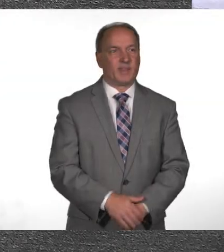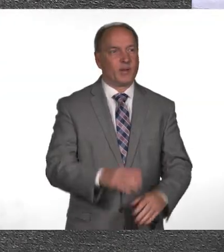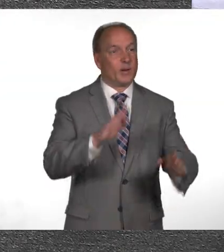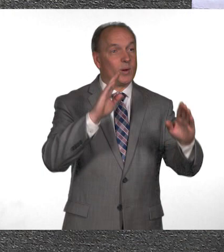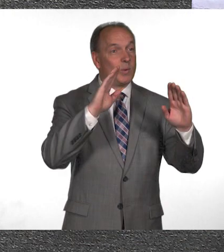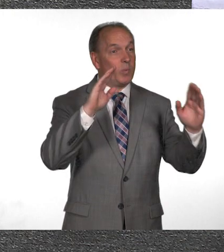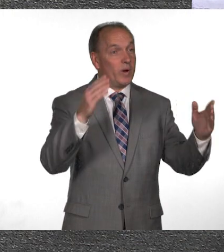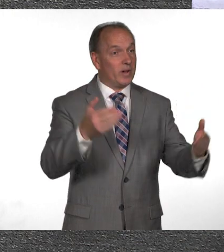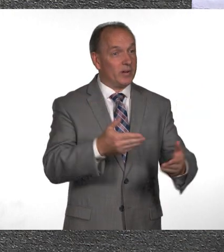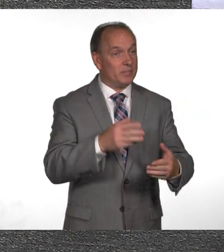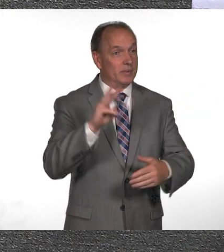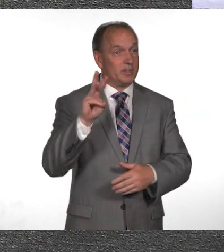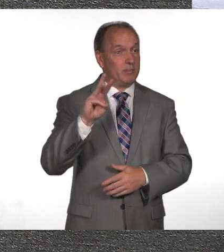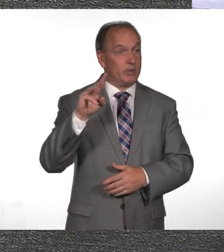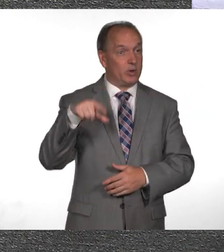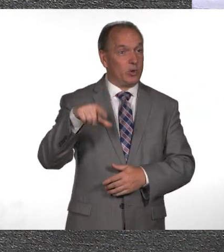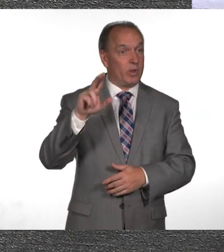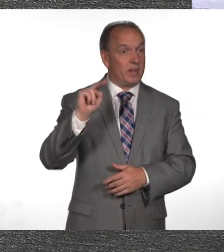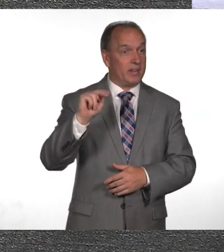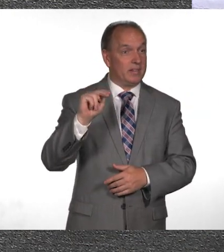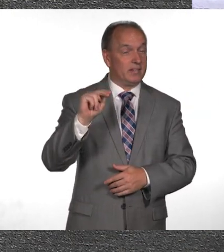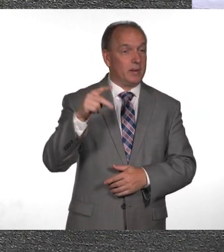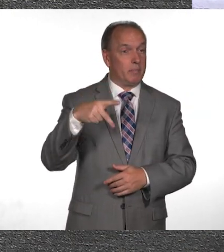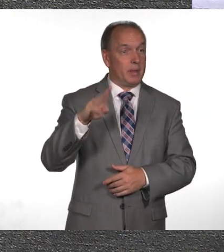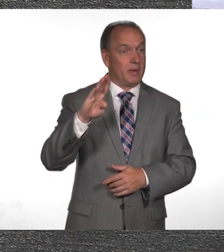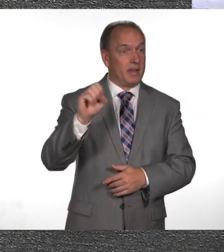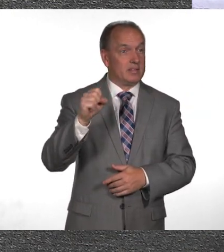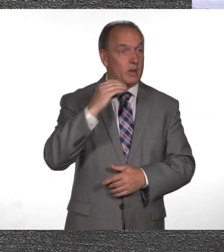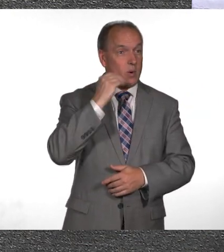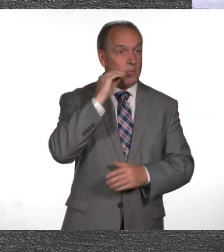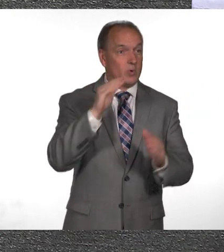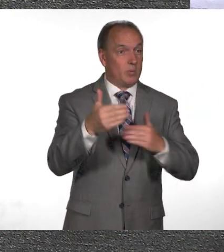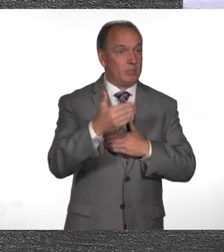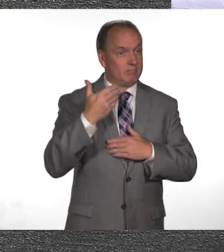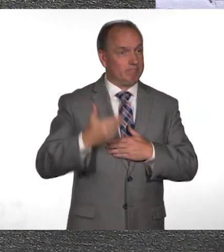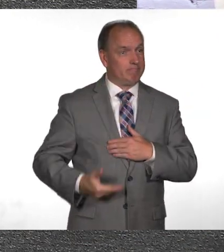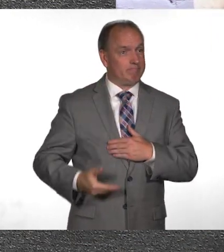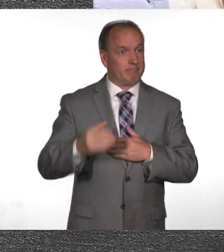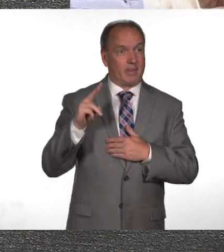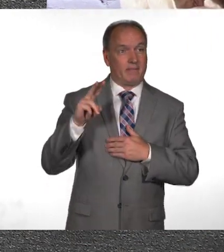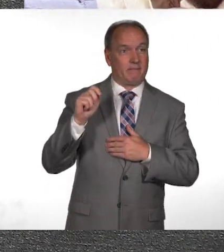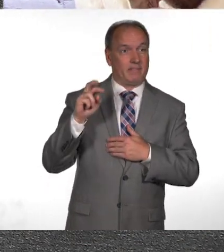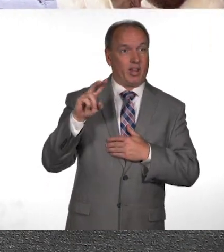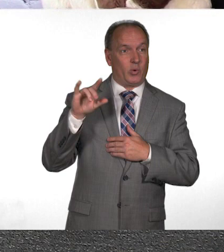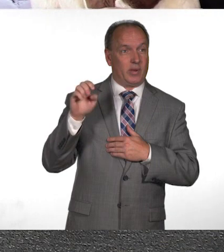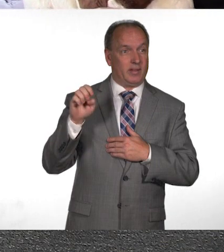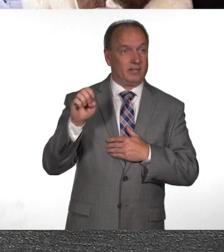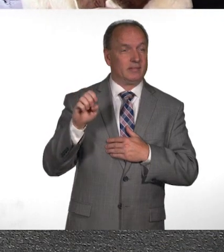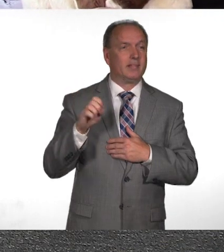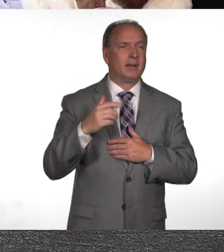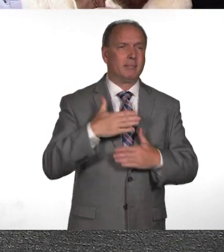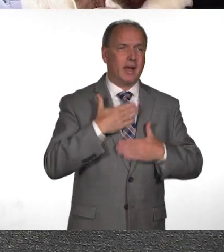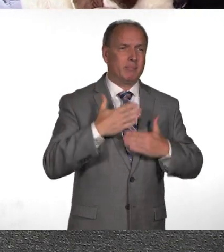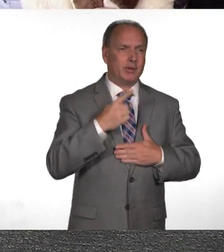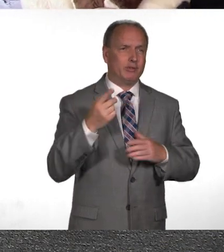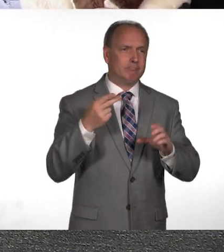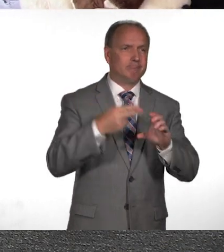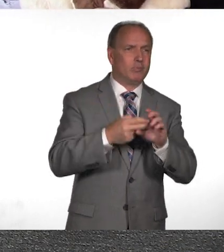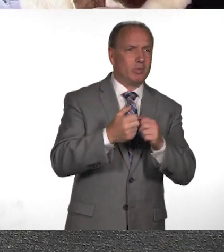Welcome to WQLN PBS Homeroom. My name is Miss Valerie, and I am so glad that you are here with me